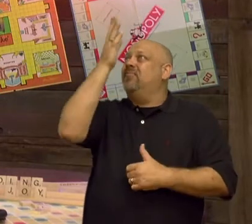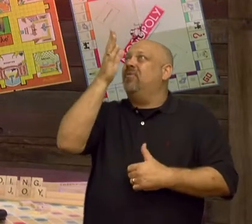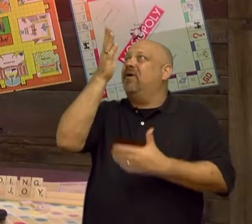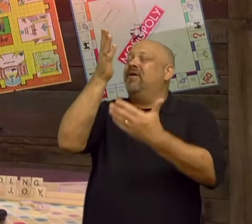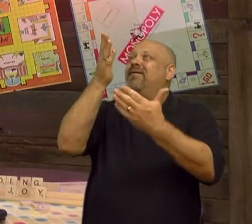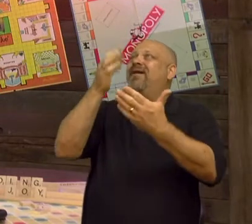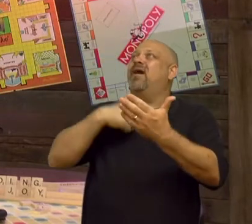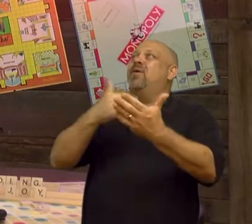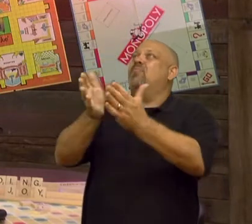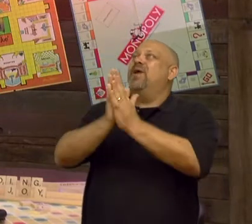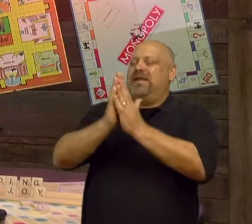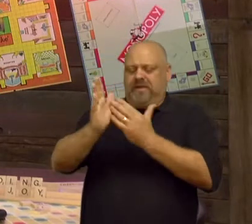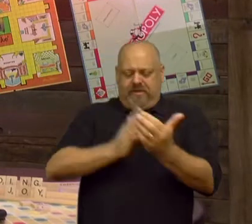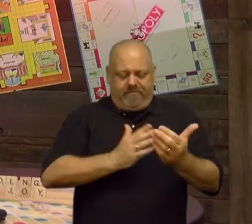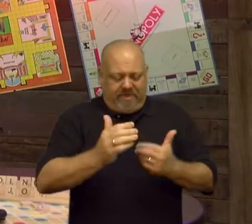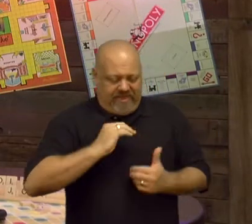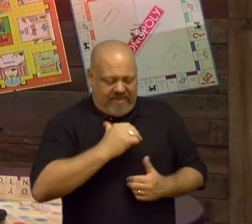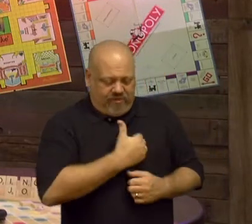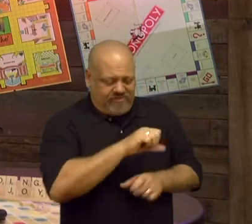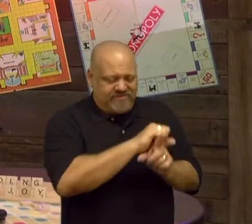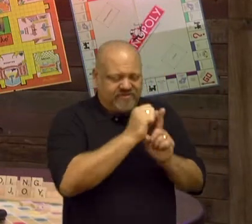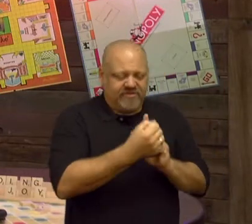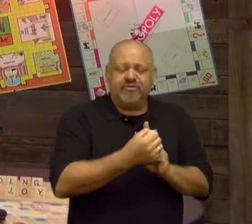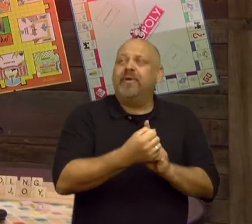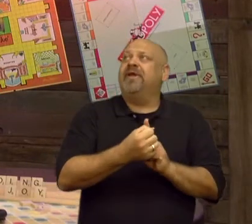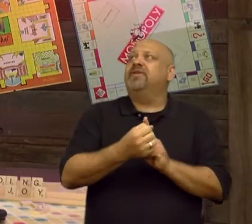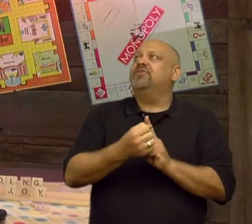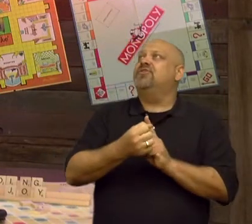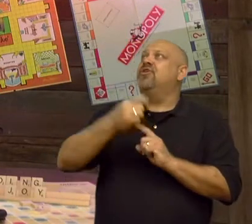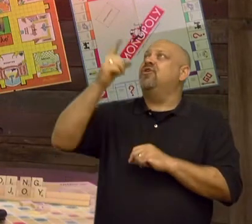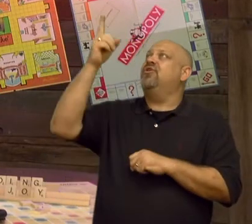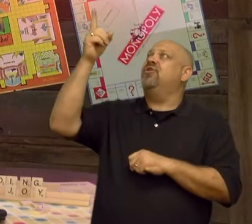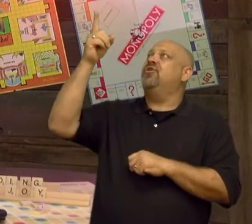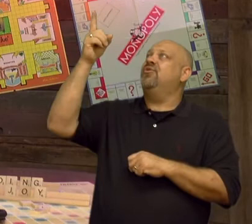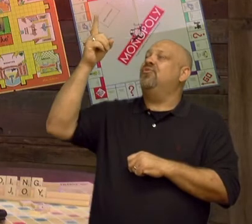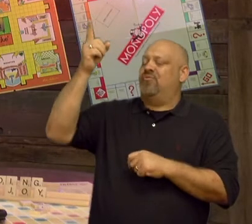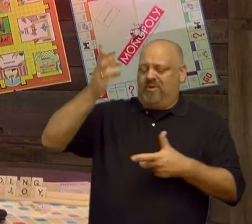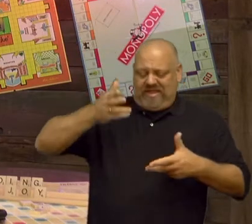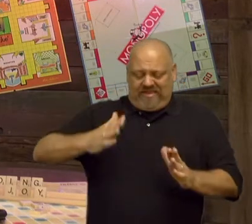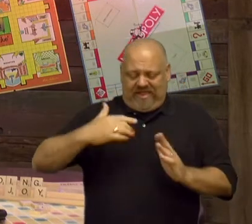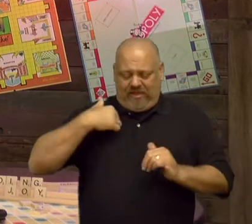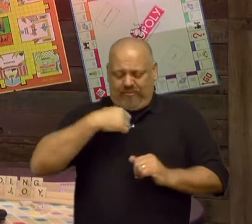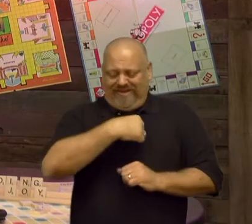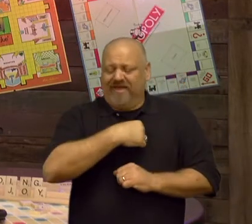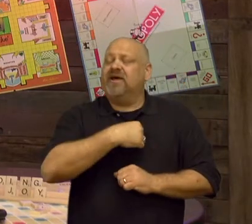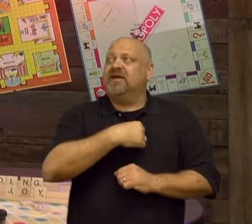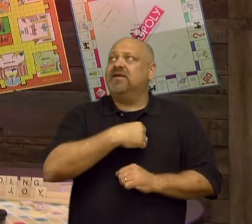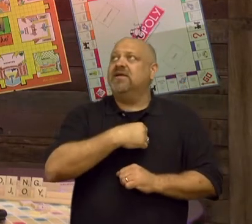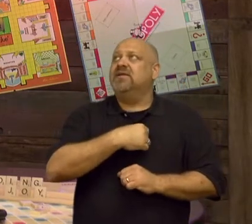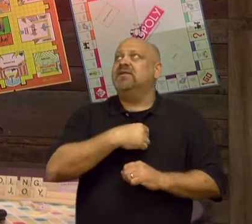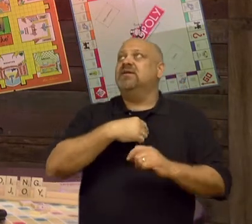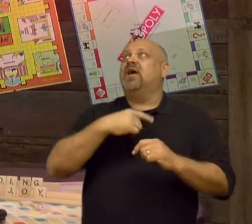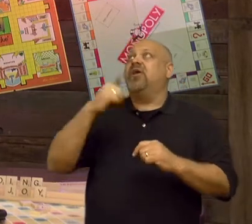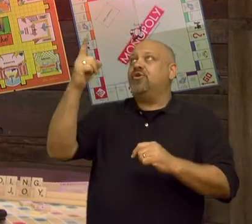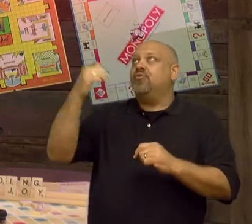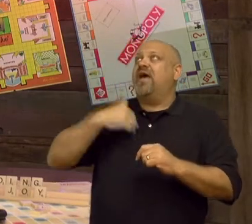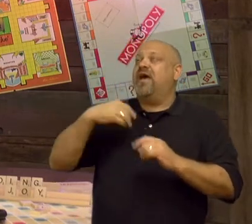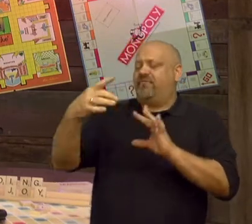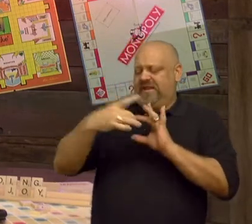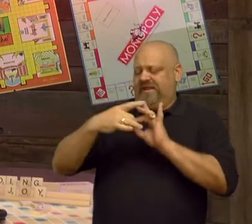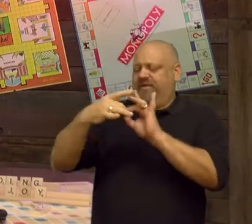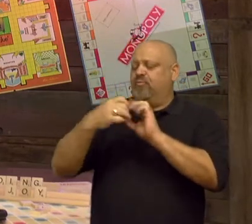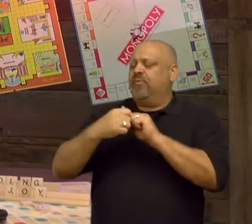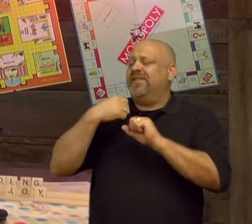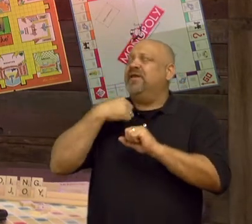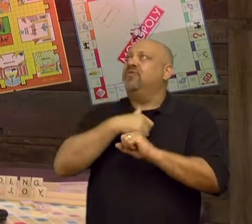represent needs. And I pray, God, that no matter our situation and our circumstance, you have allowed us